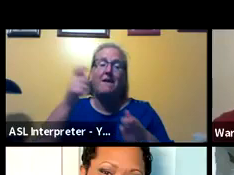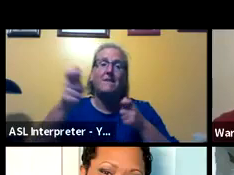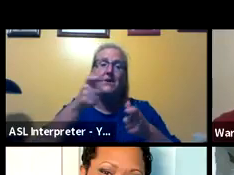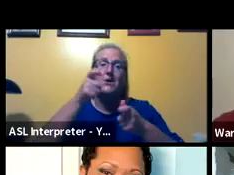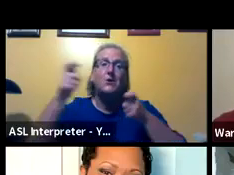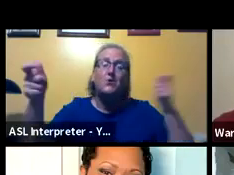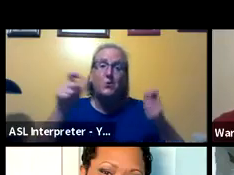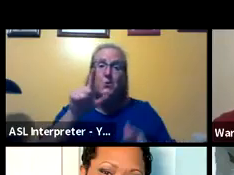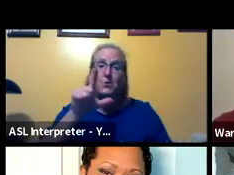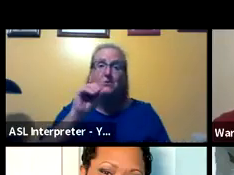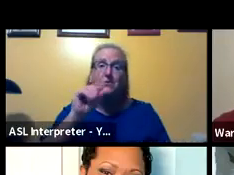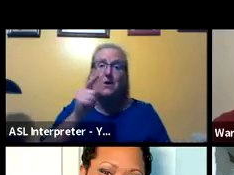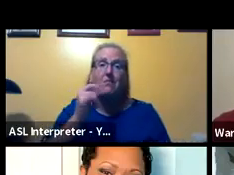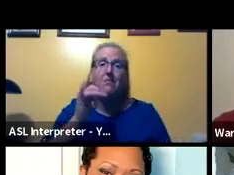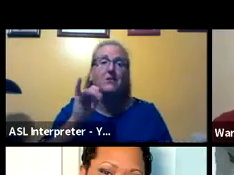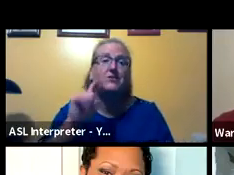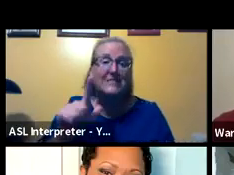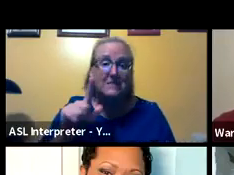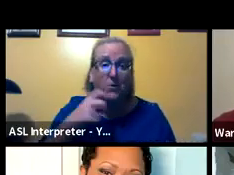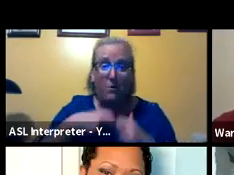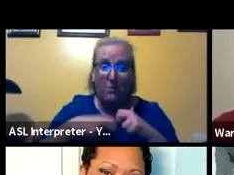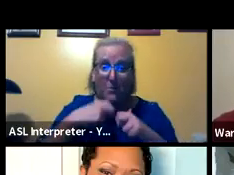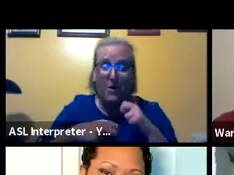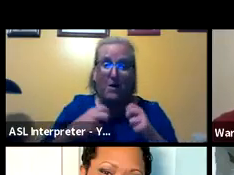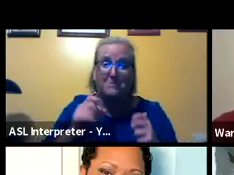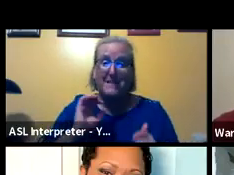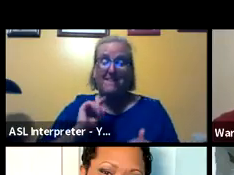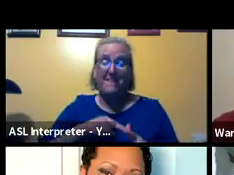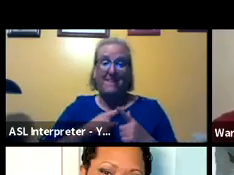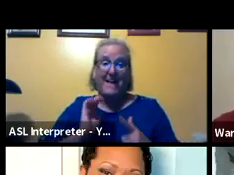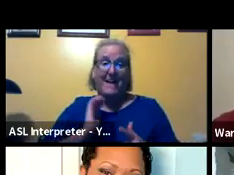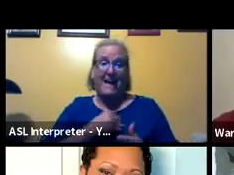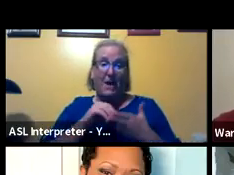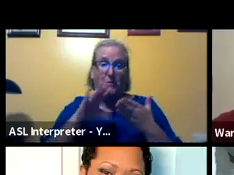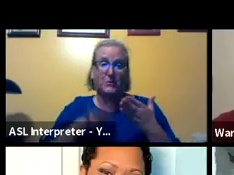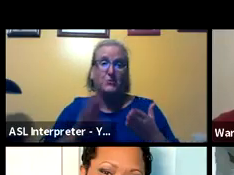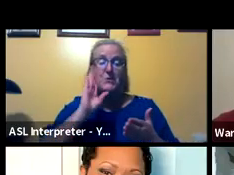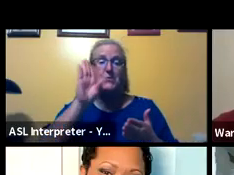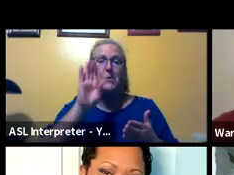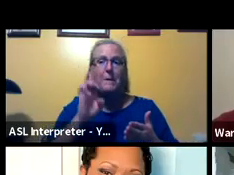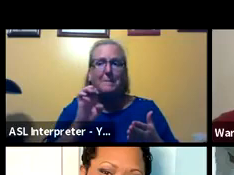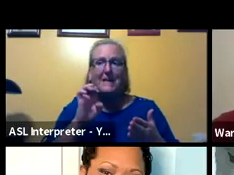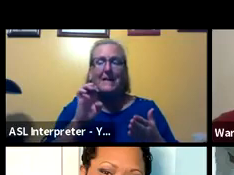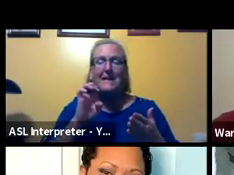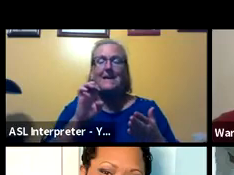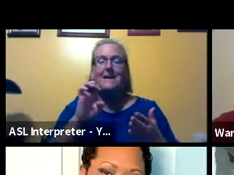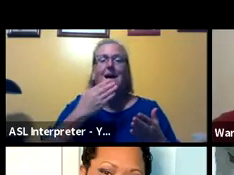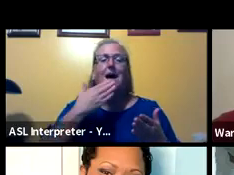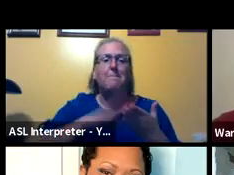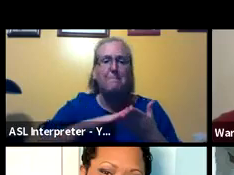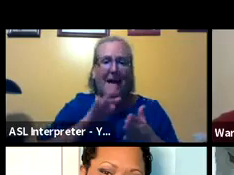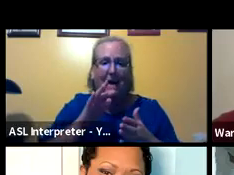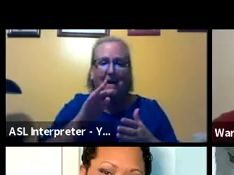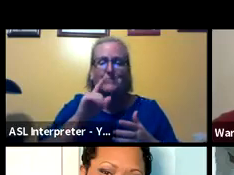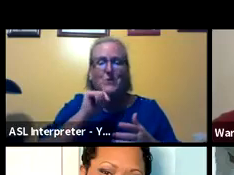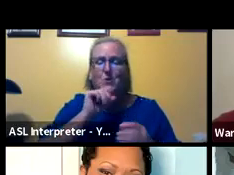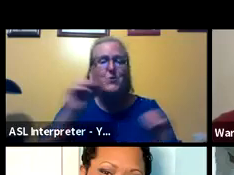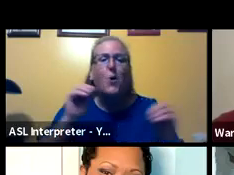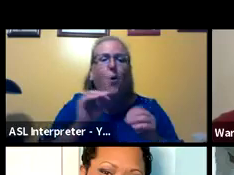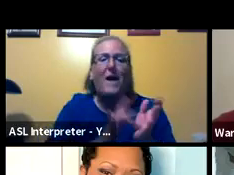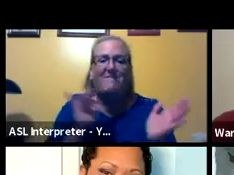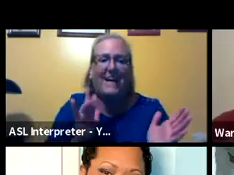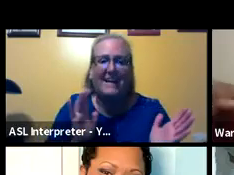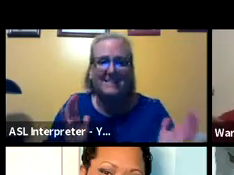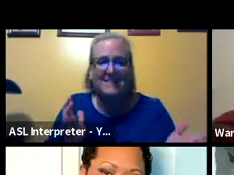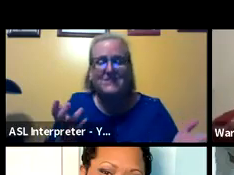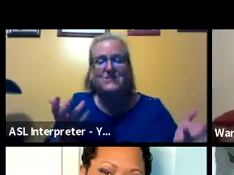would put our students at a significant disadvantage. The logistics part, the sleep would be the least of